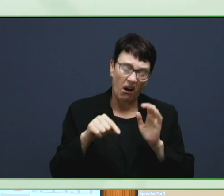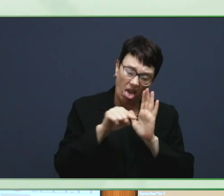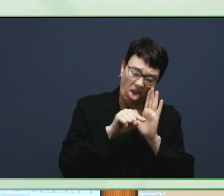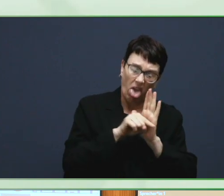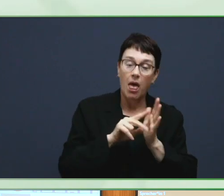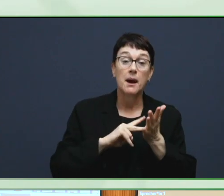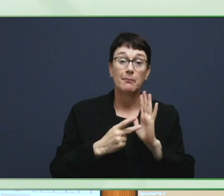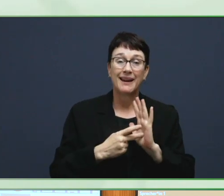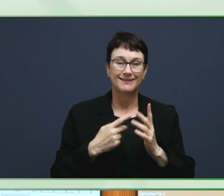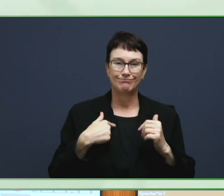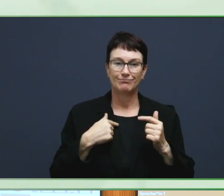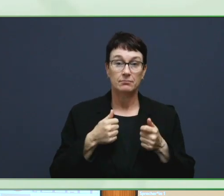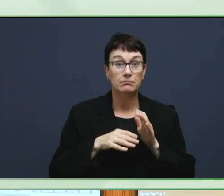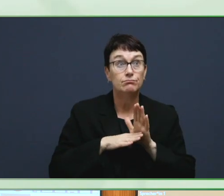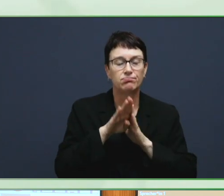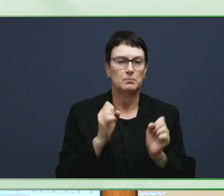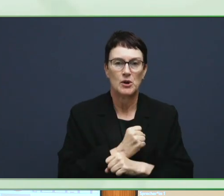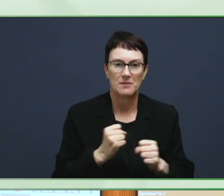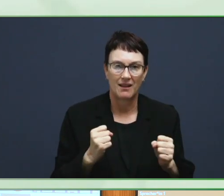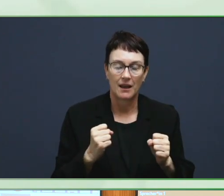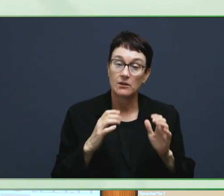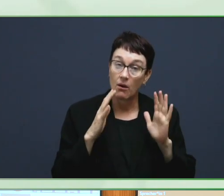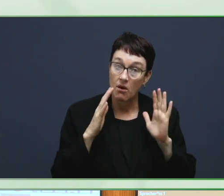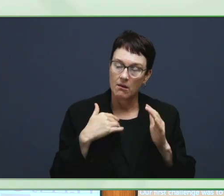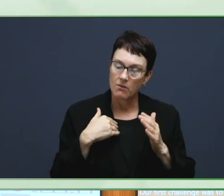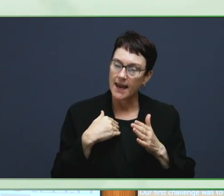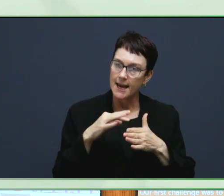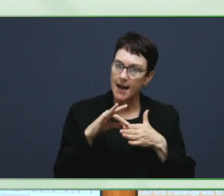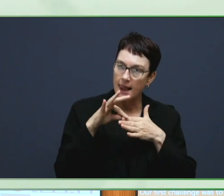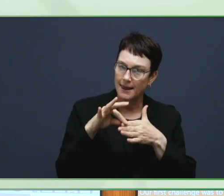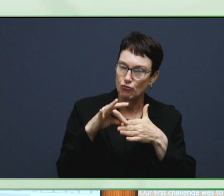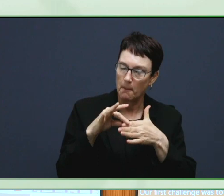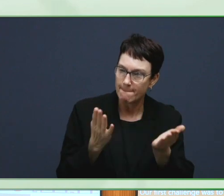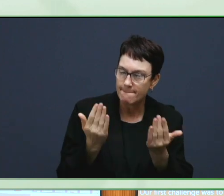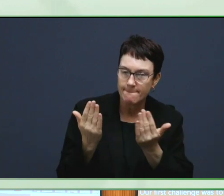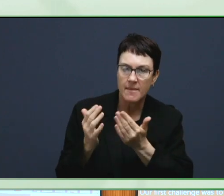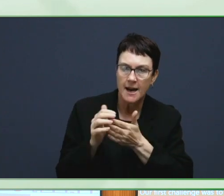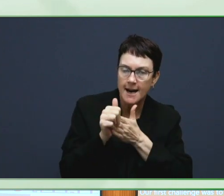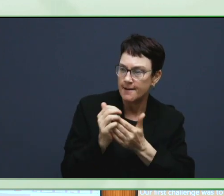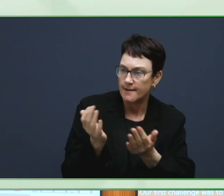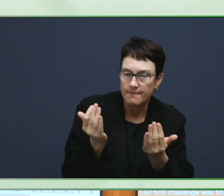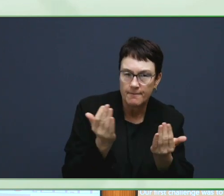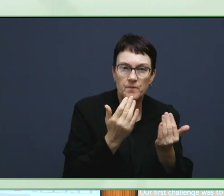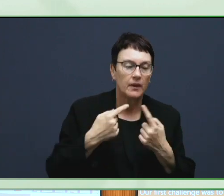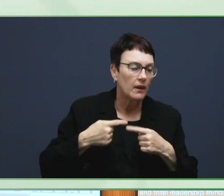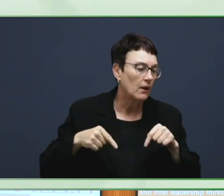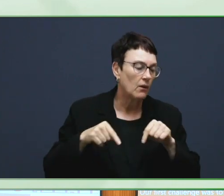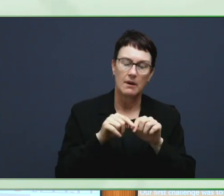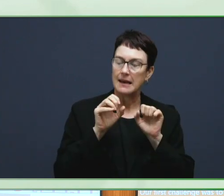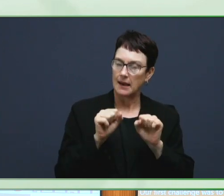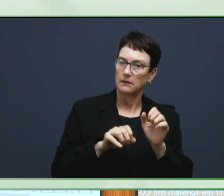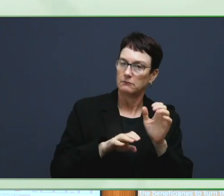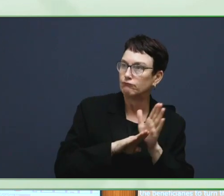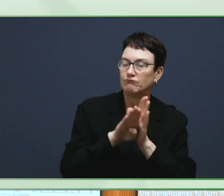that empowered both us and the beneficiaries to turn this initiative to success. To conclude, I can tell only one